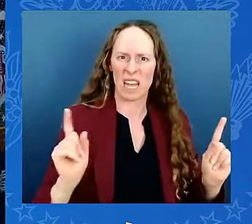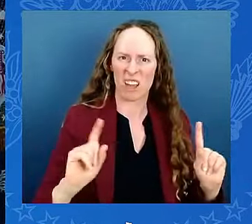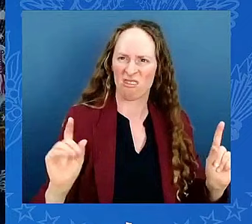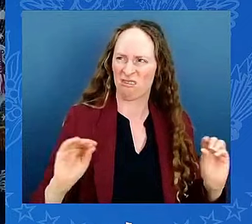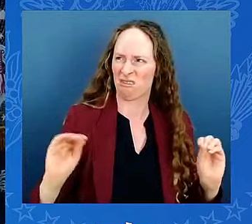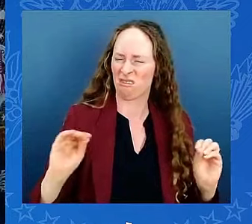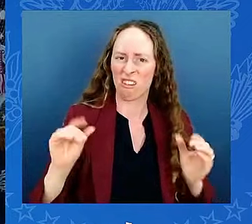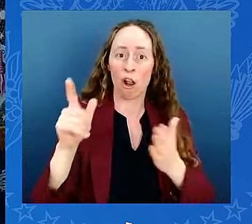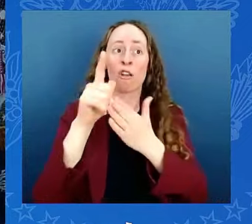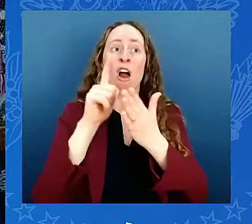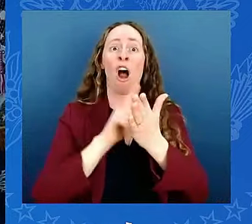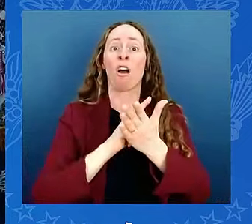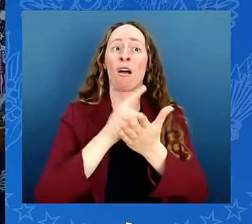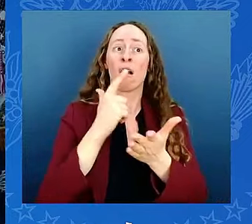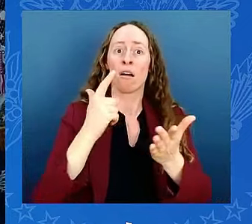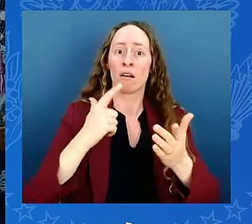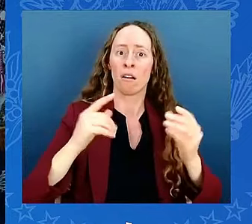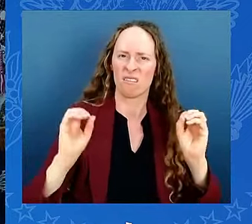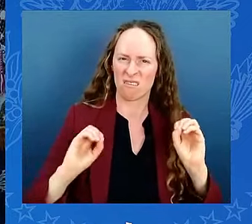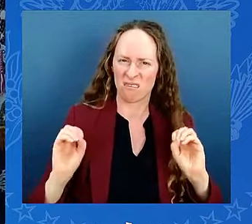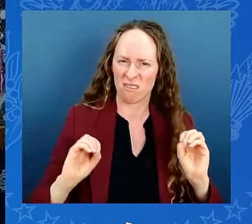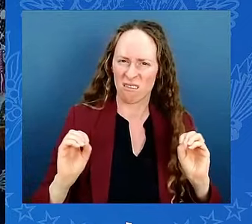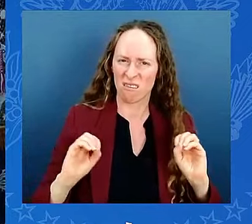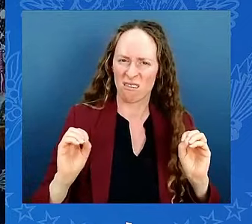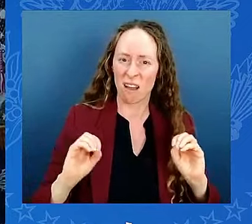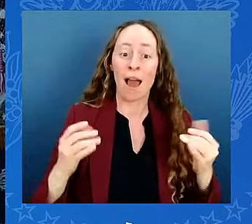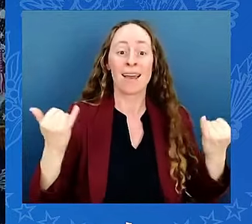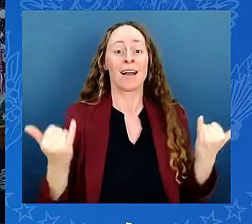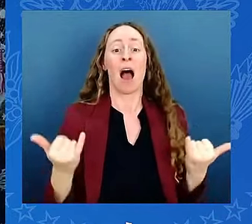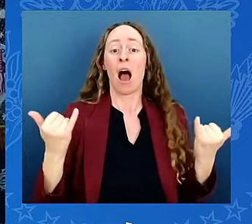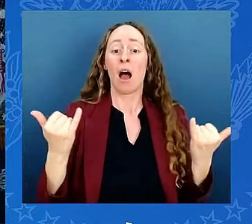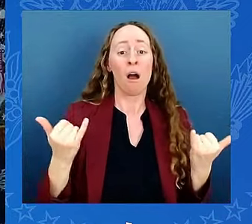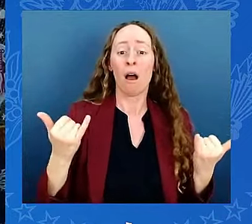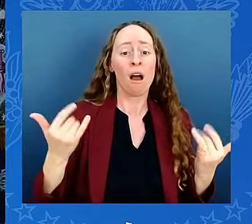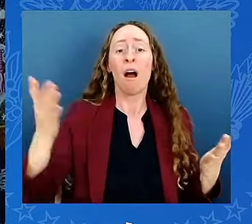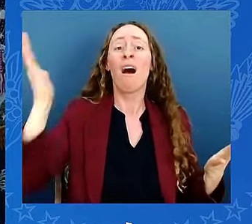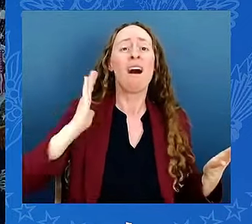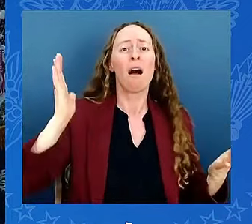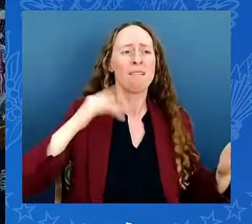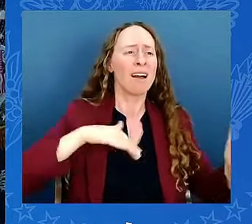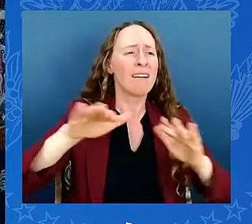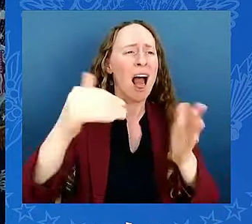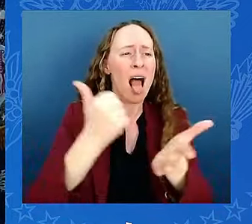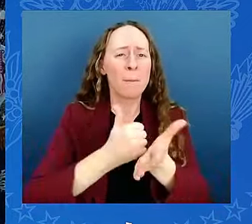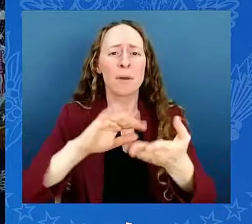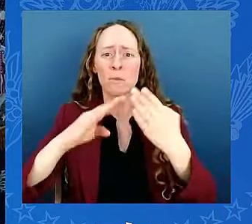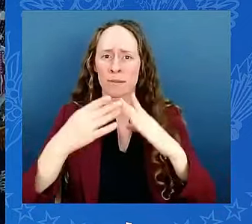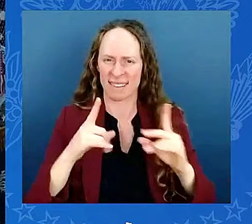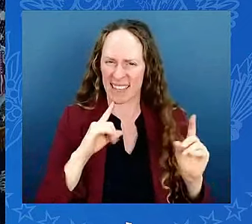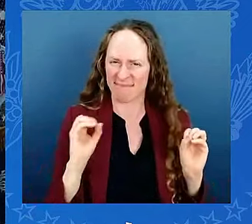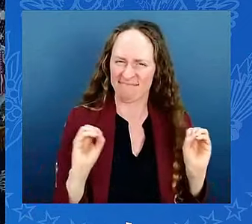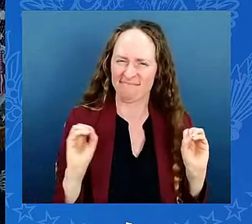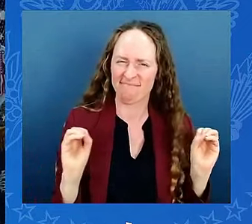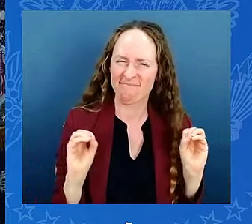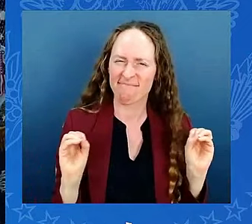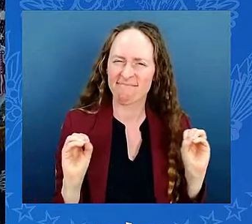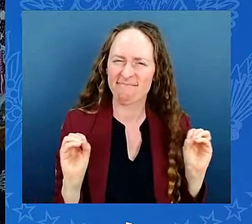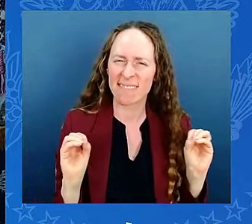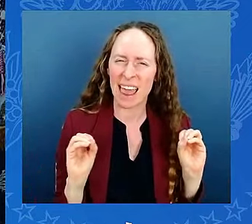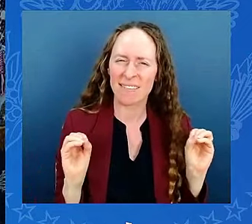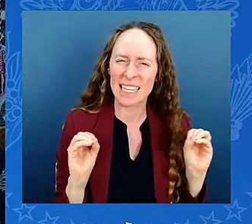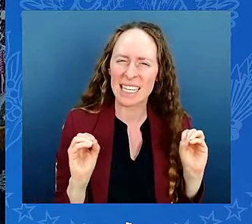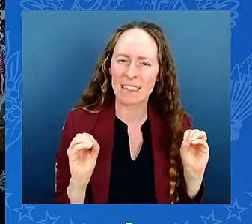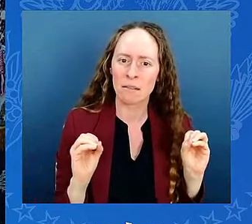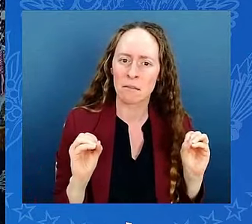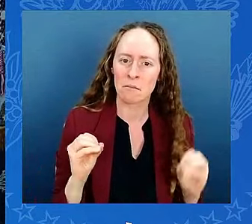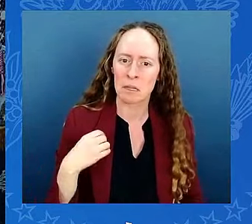now rely on did not exist at that time. I often wonder how different things could have been for me and for my